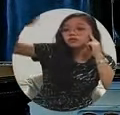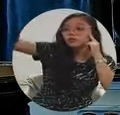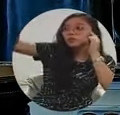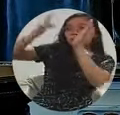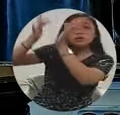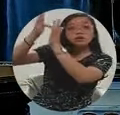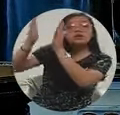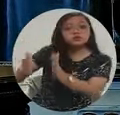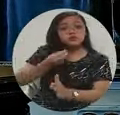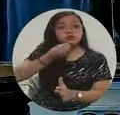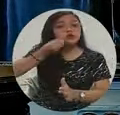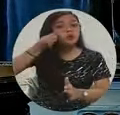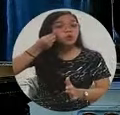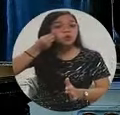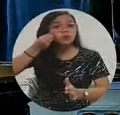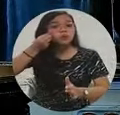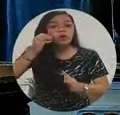home,